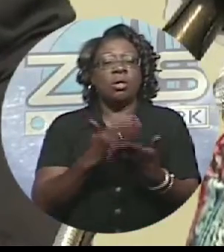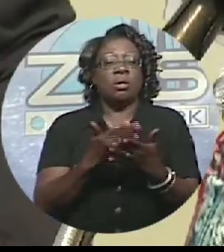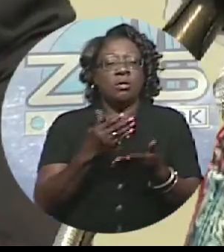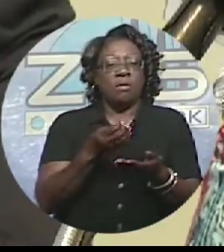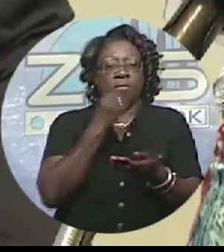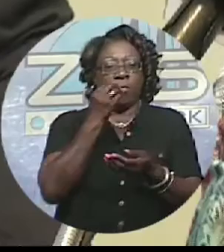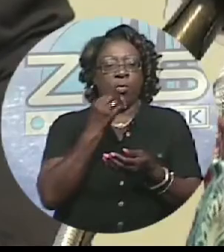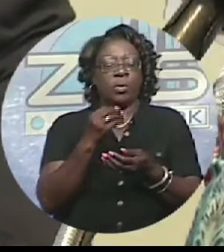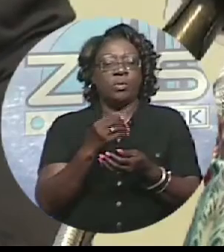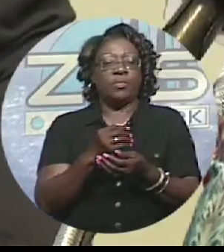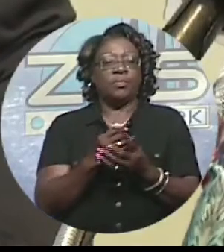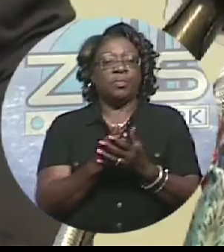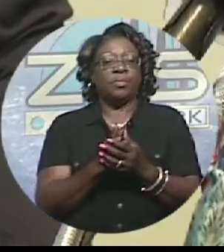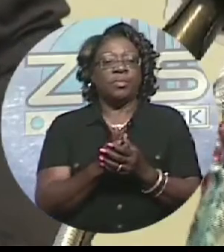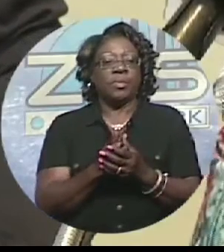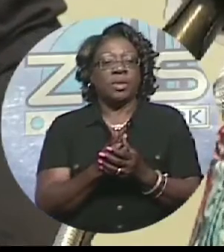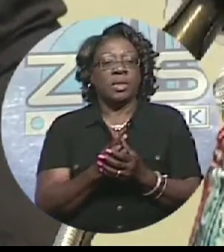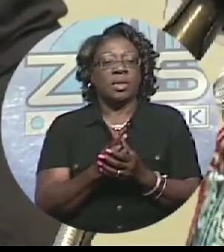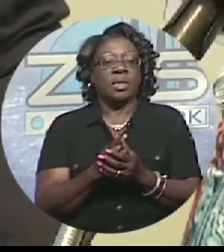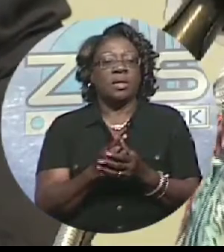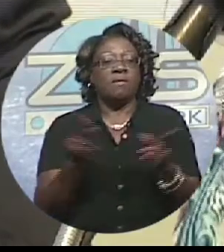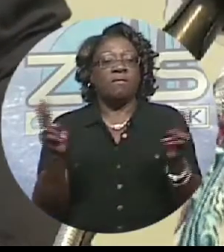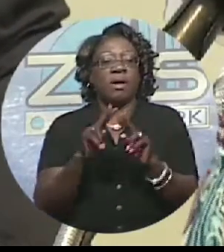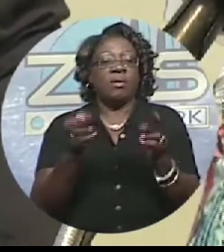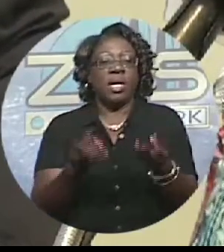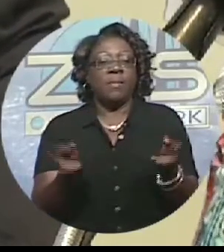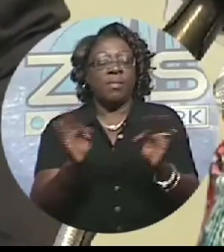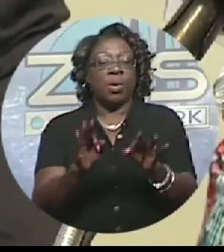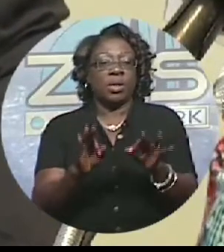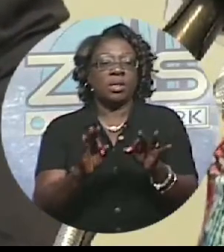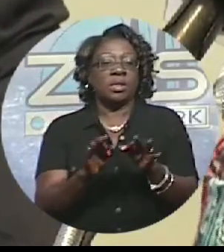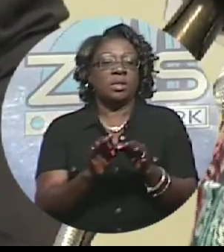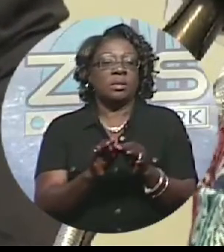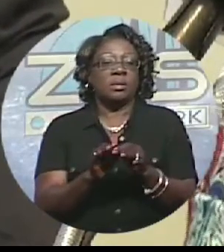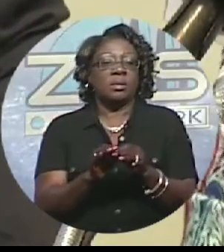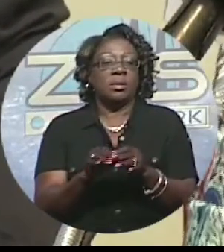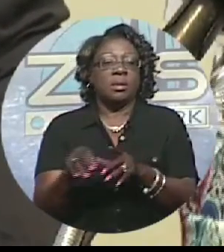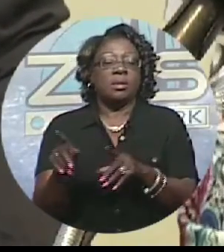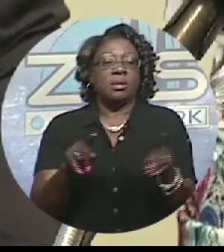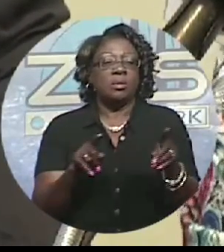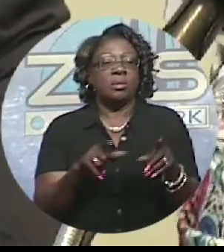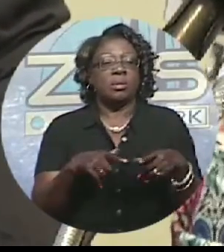lunches. Very important is an enforced policy around sugar consumption.